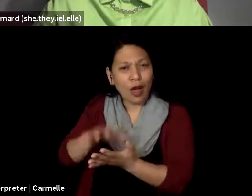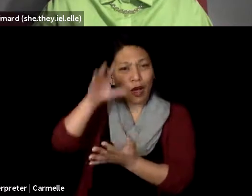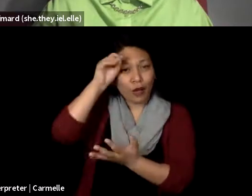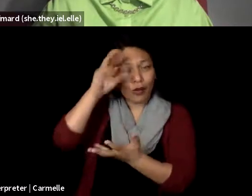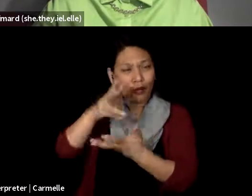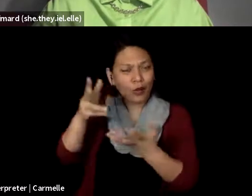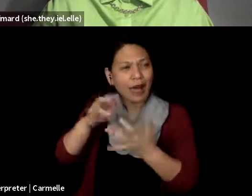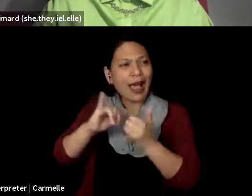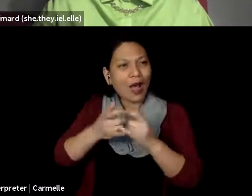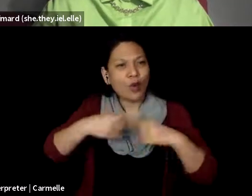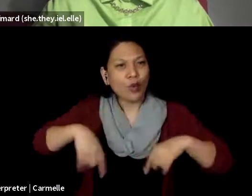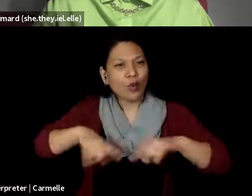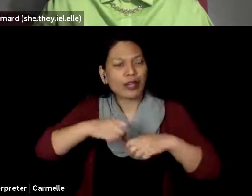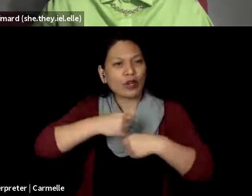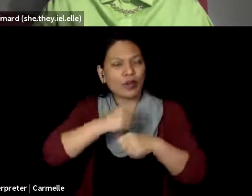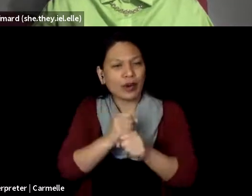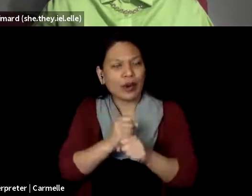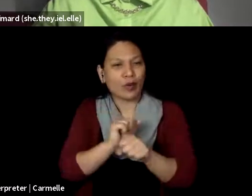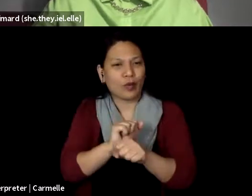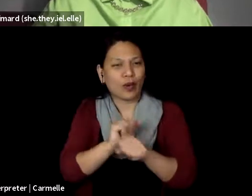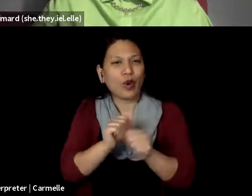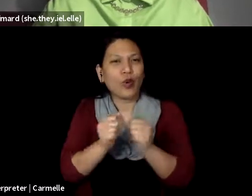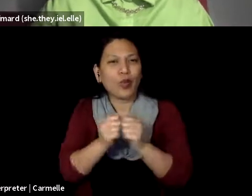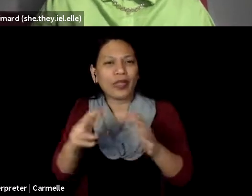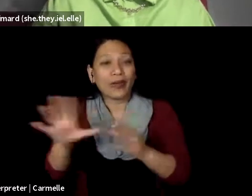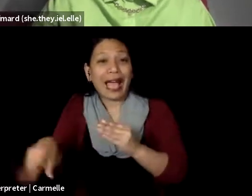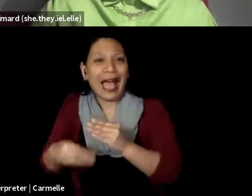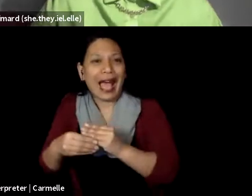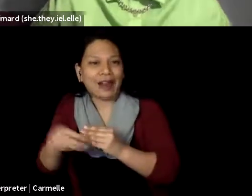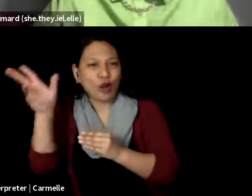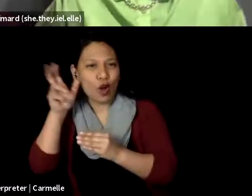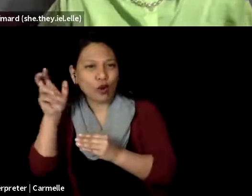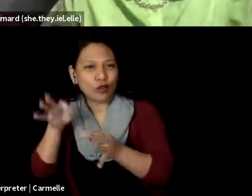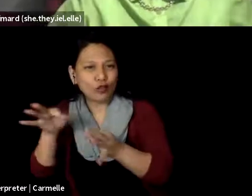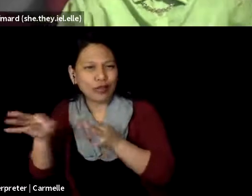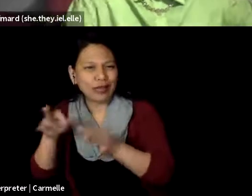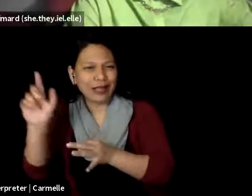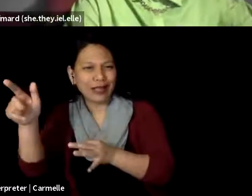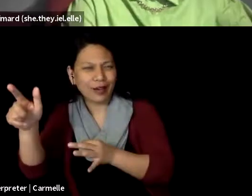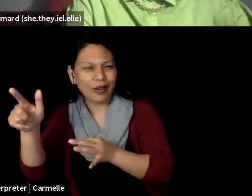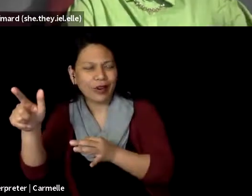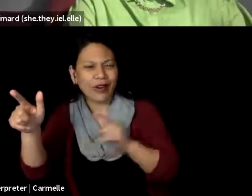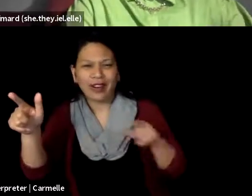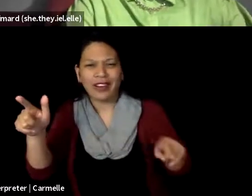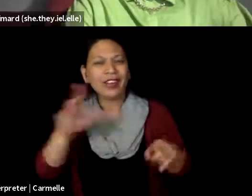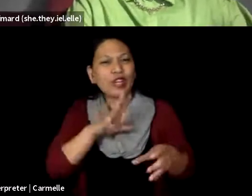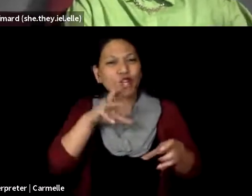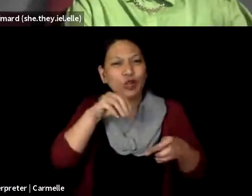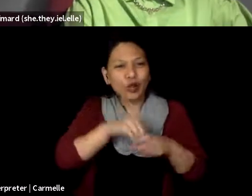that does not need audio description. Like, how can we create work that is